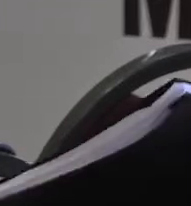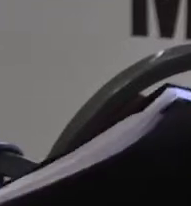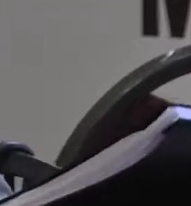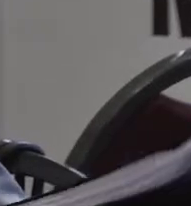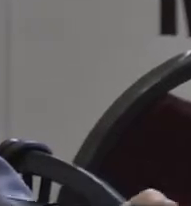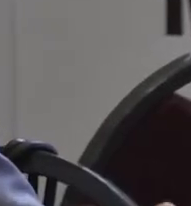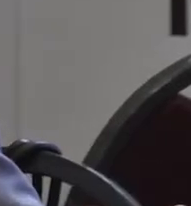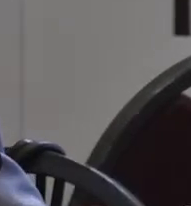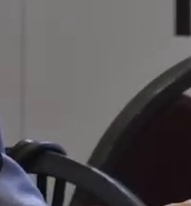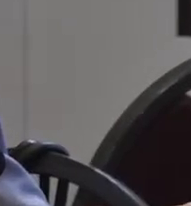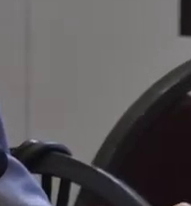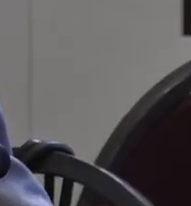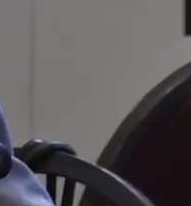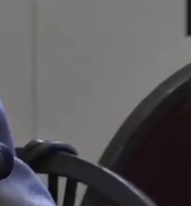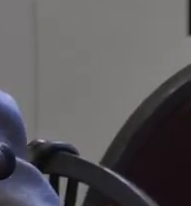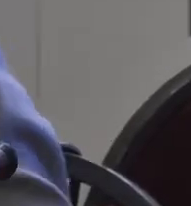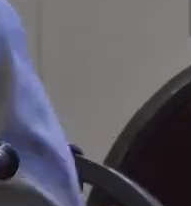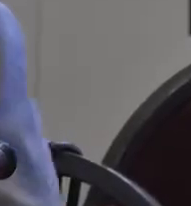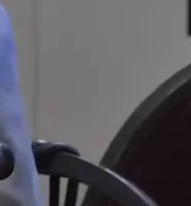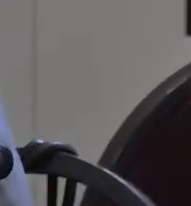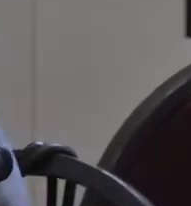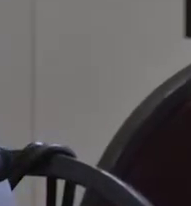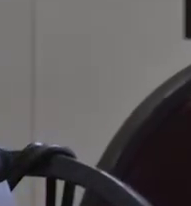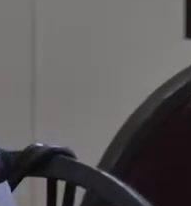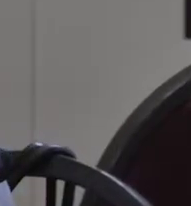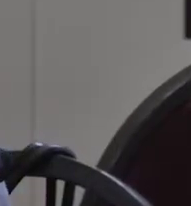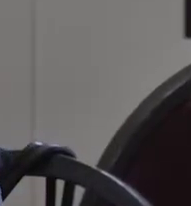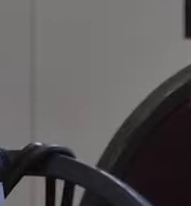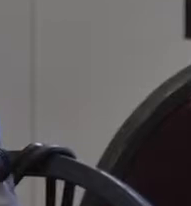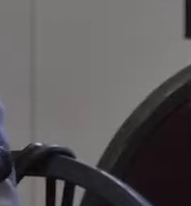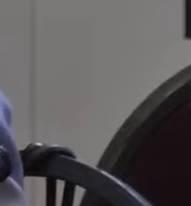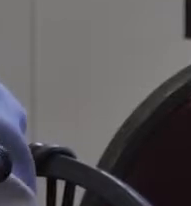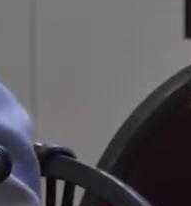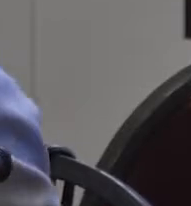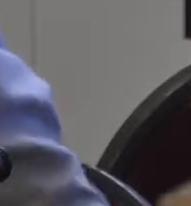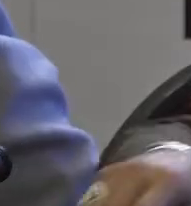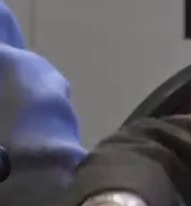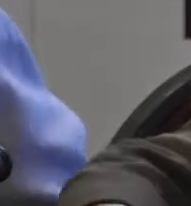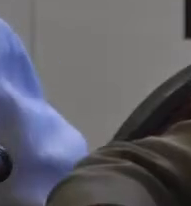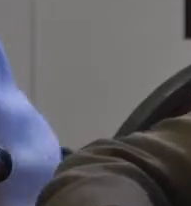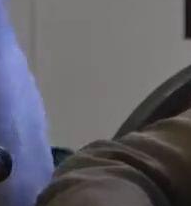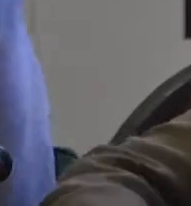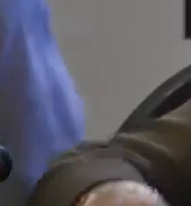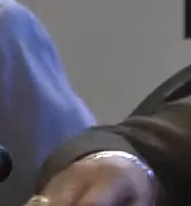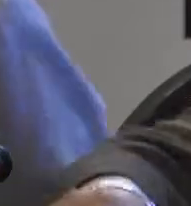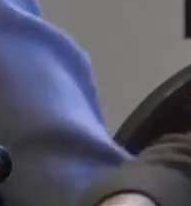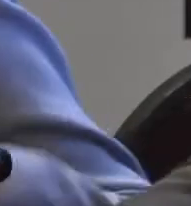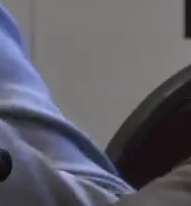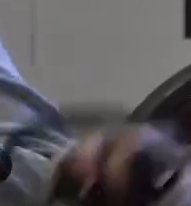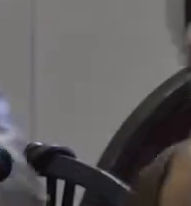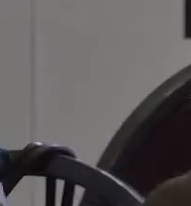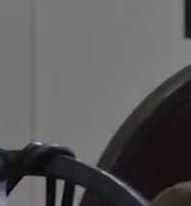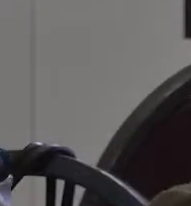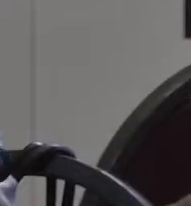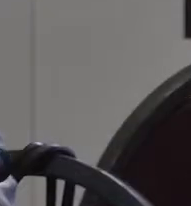this long day. Long day like yesterday, but we still have stuff later.